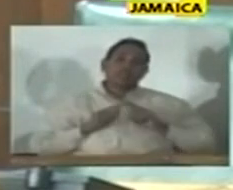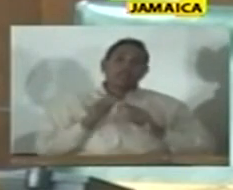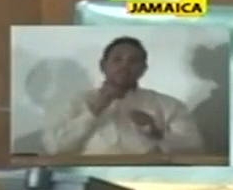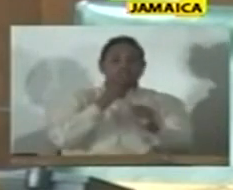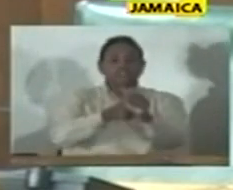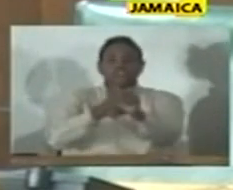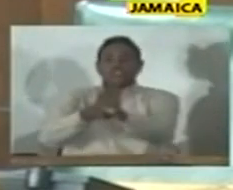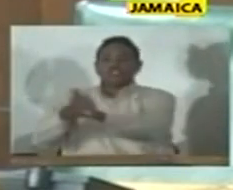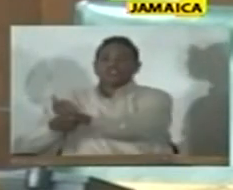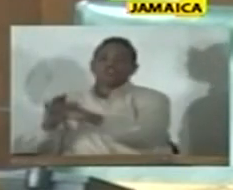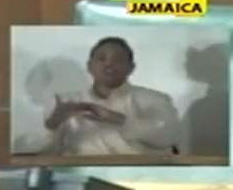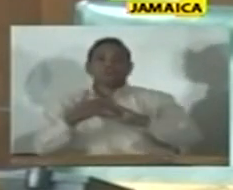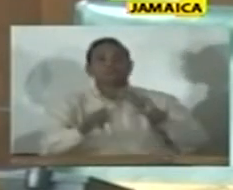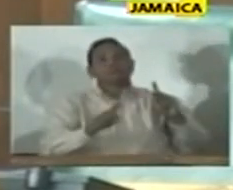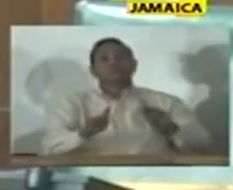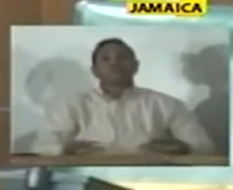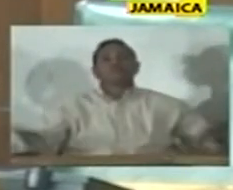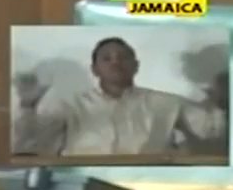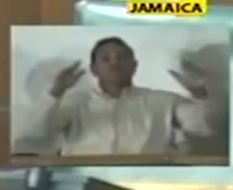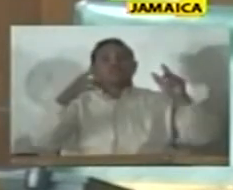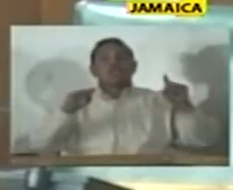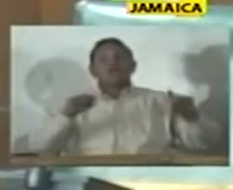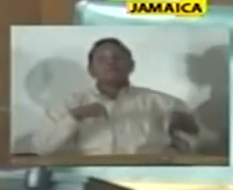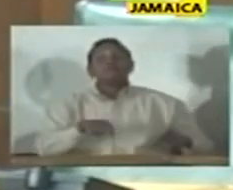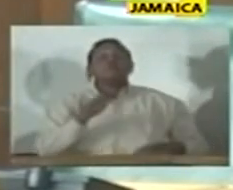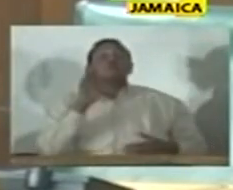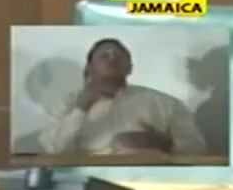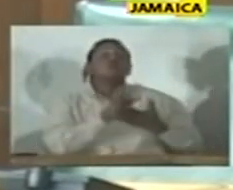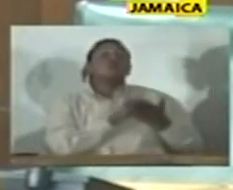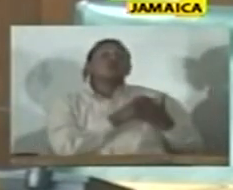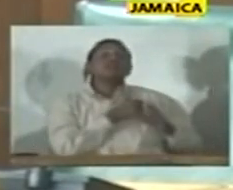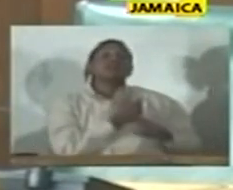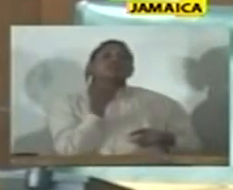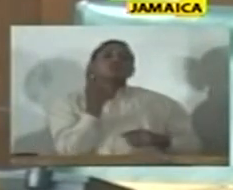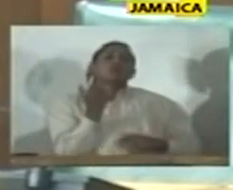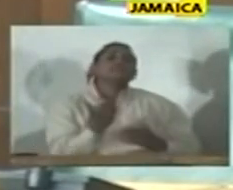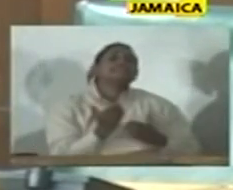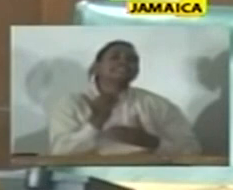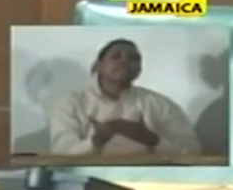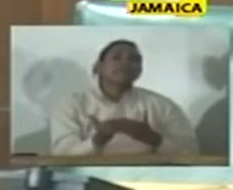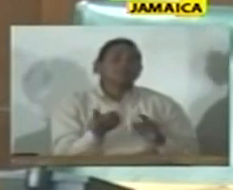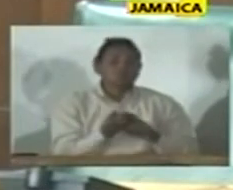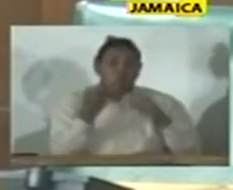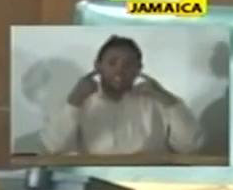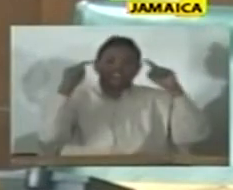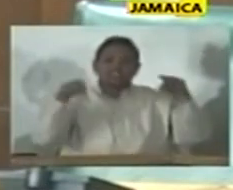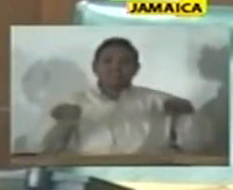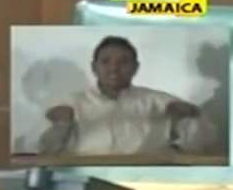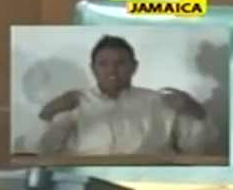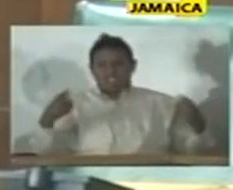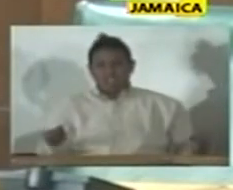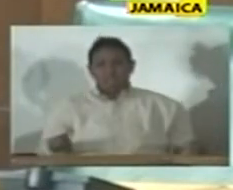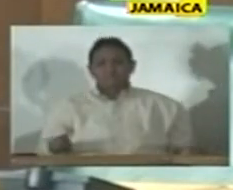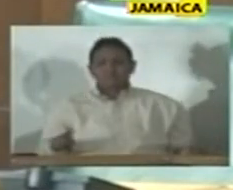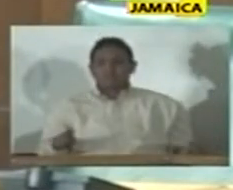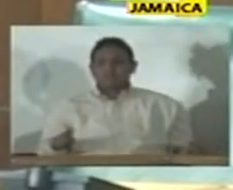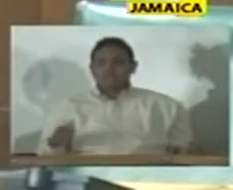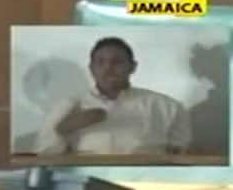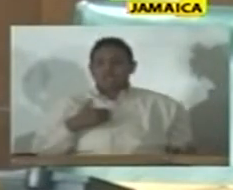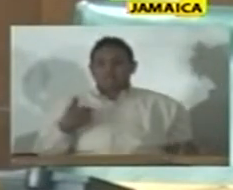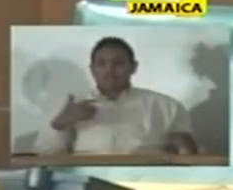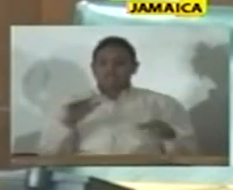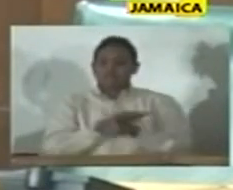every Jamaican. This bill, therefore, is one step to achieving this outcome, and it has my